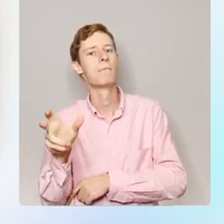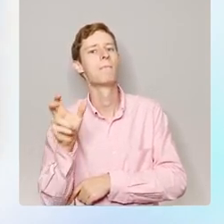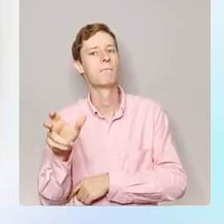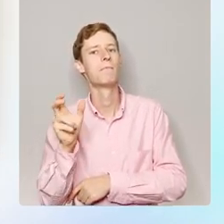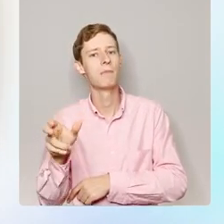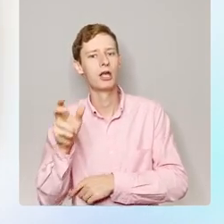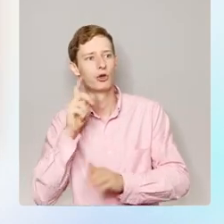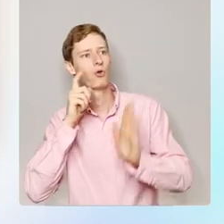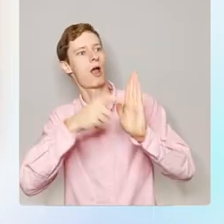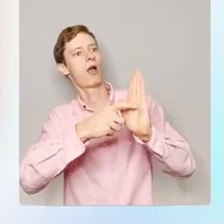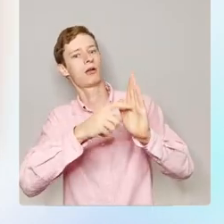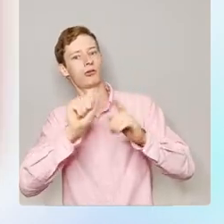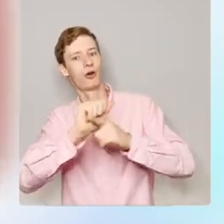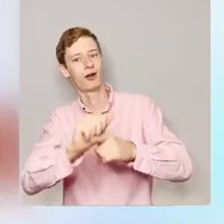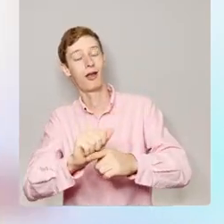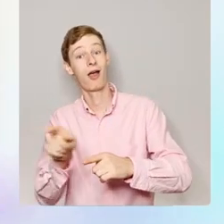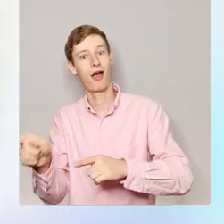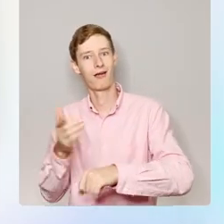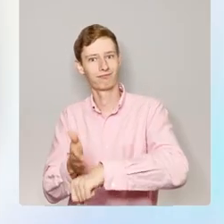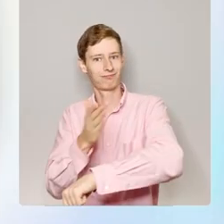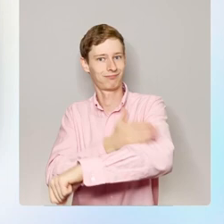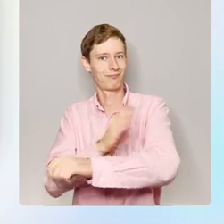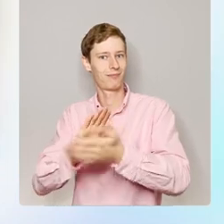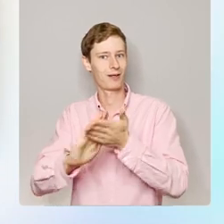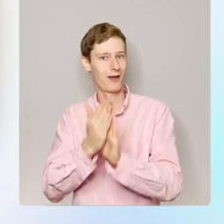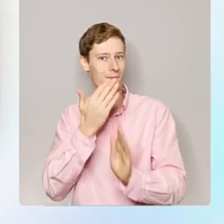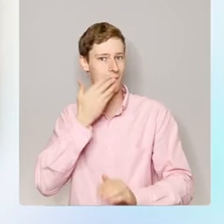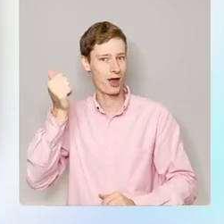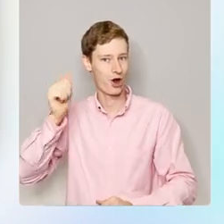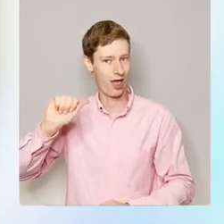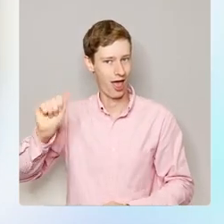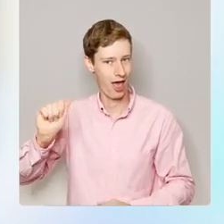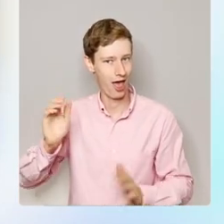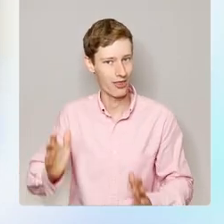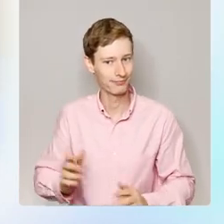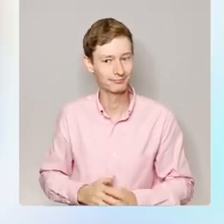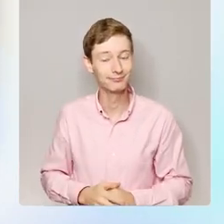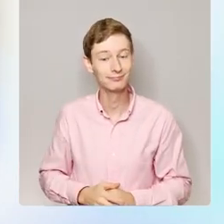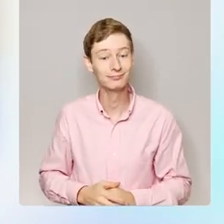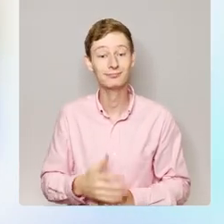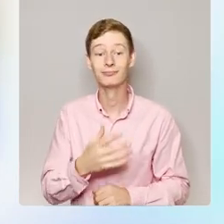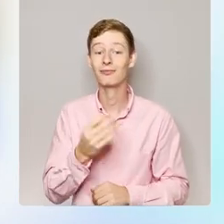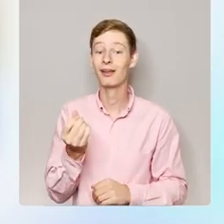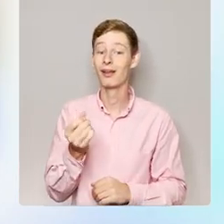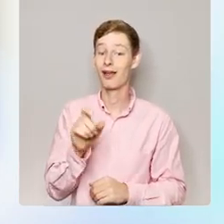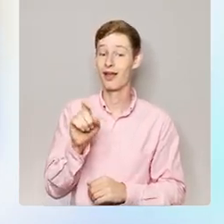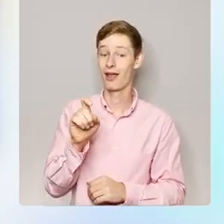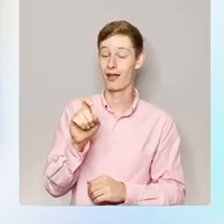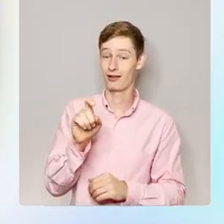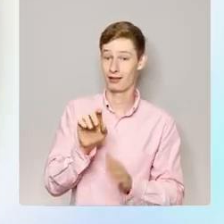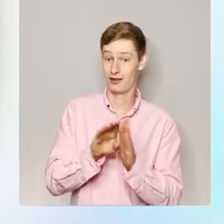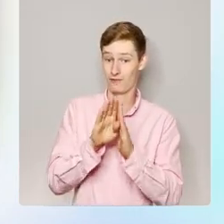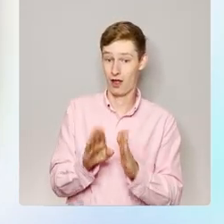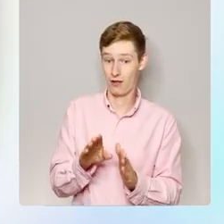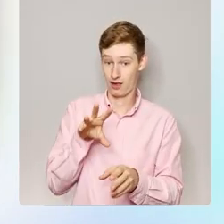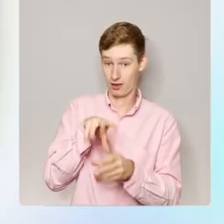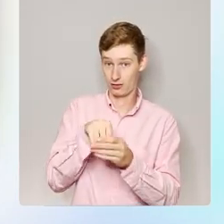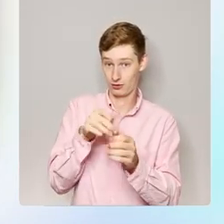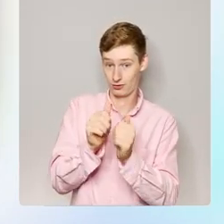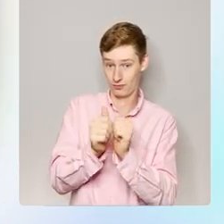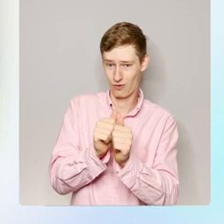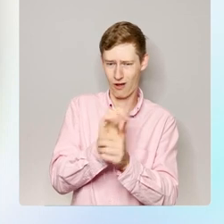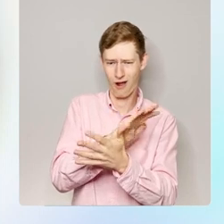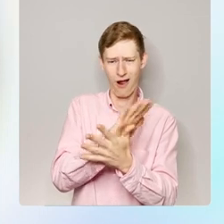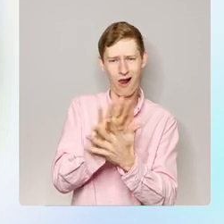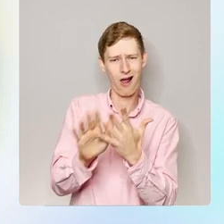become better athletes. And within professional sports, developers are incorporating an impressive array